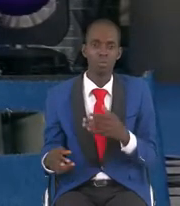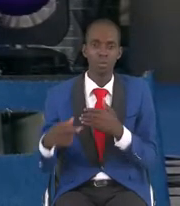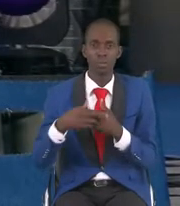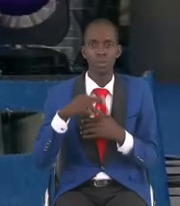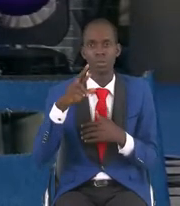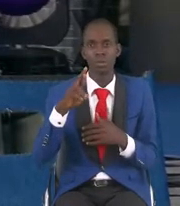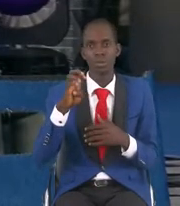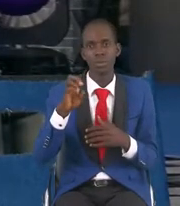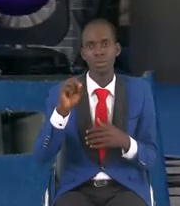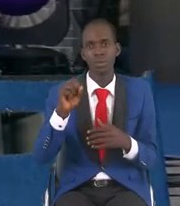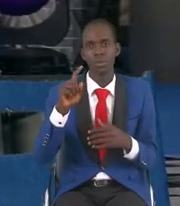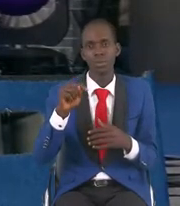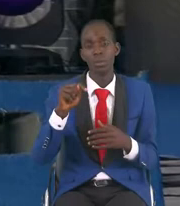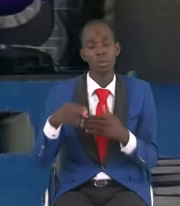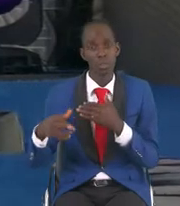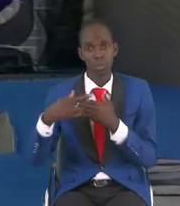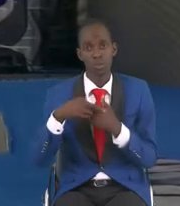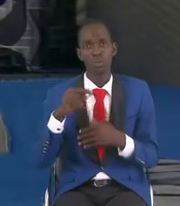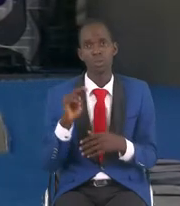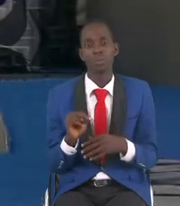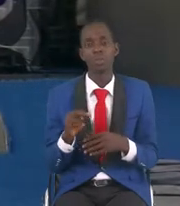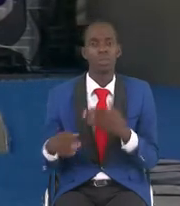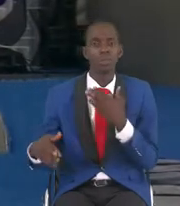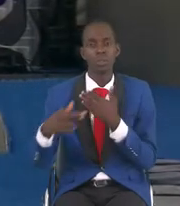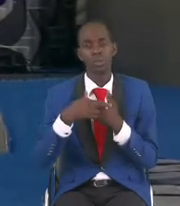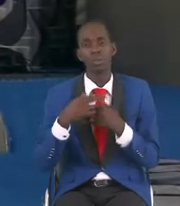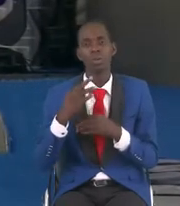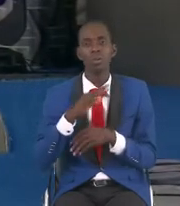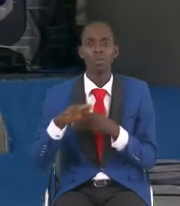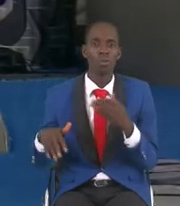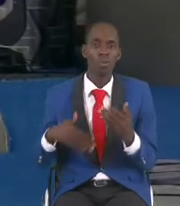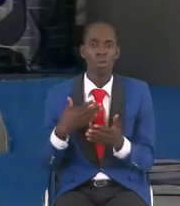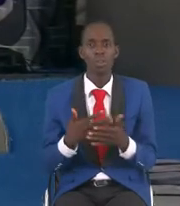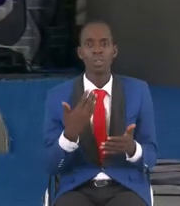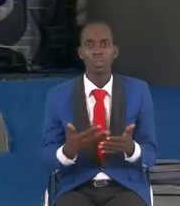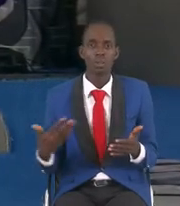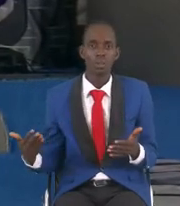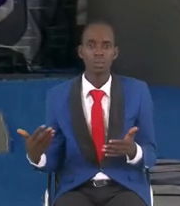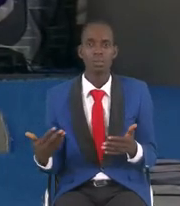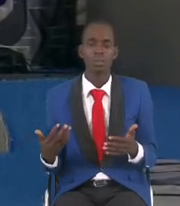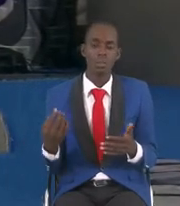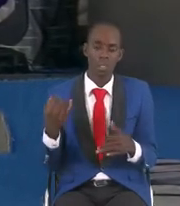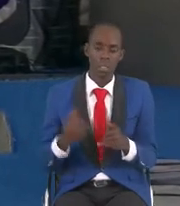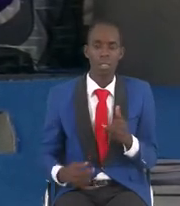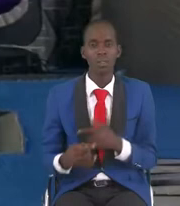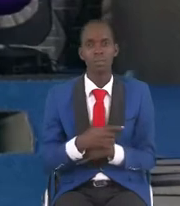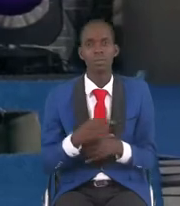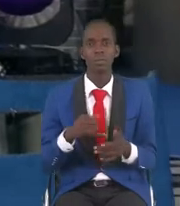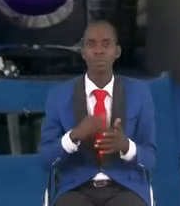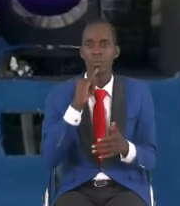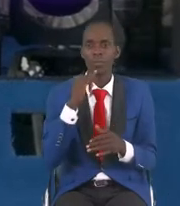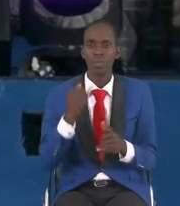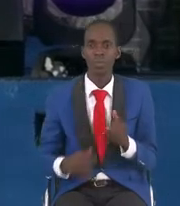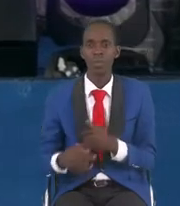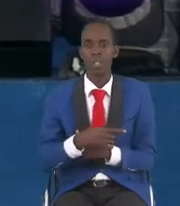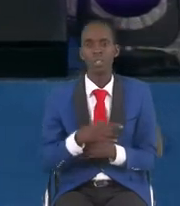means, restoration. The restoration of all things, last days, it's the last days, that